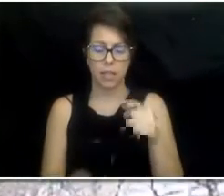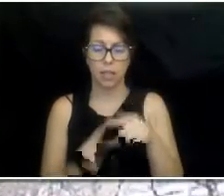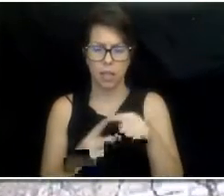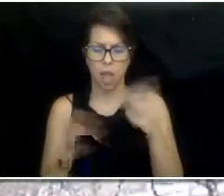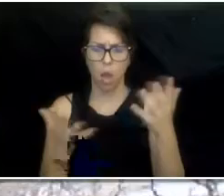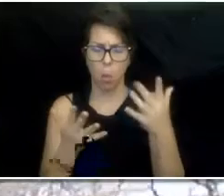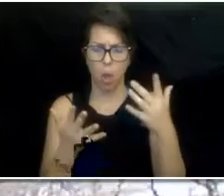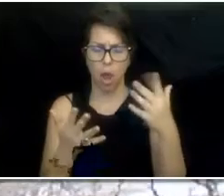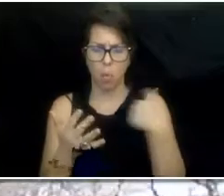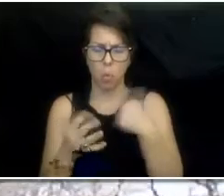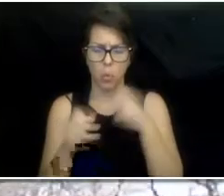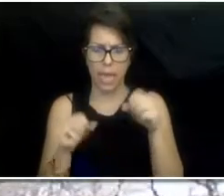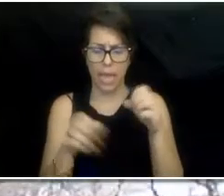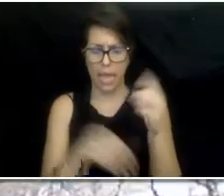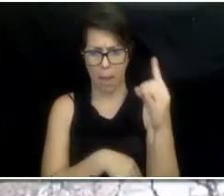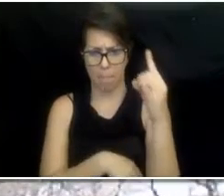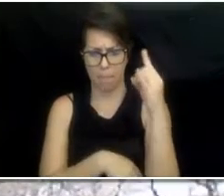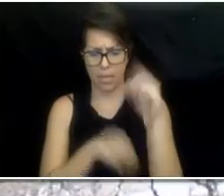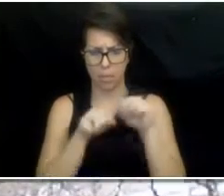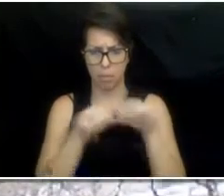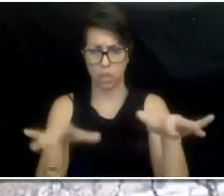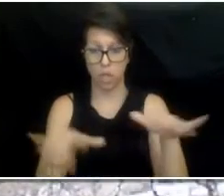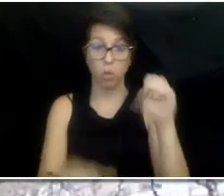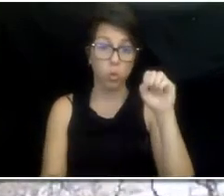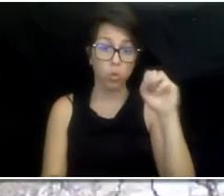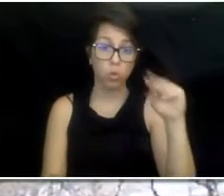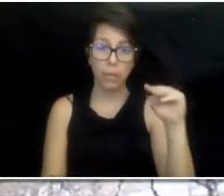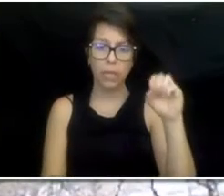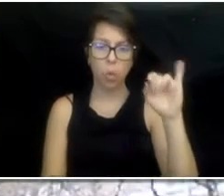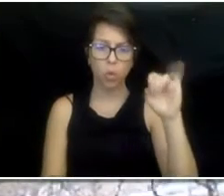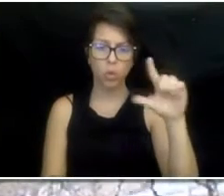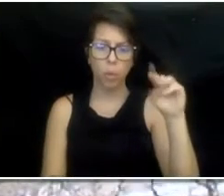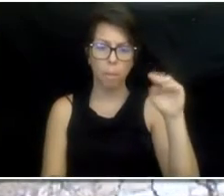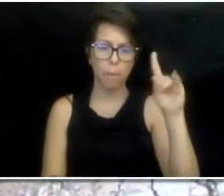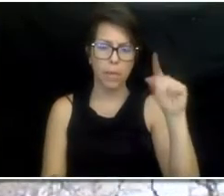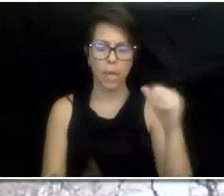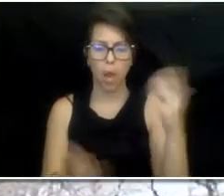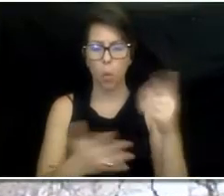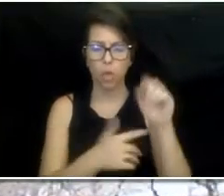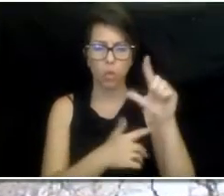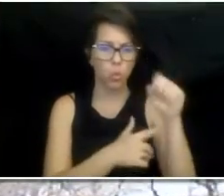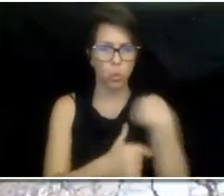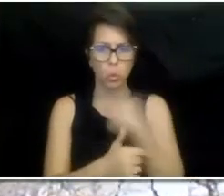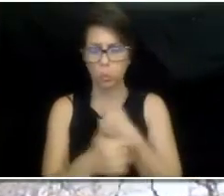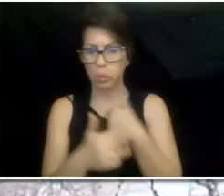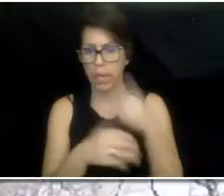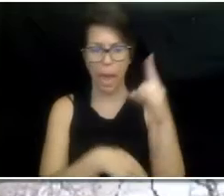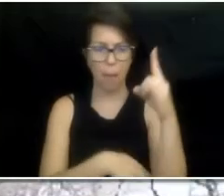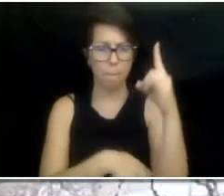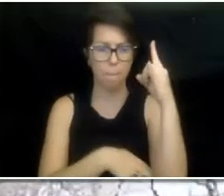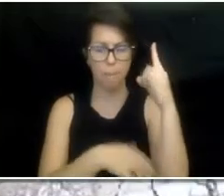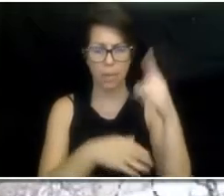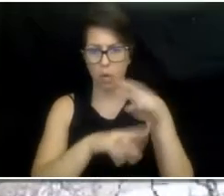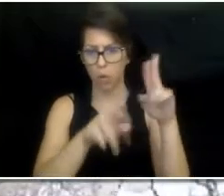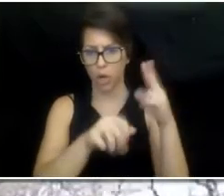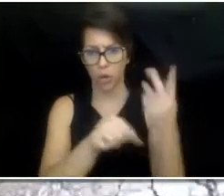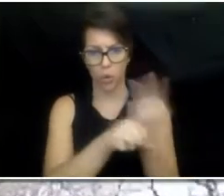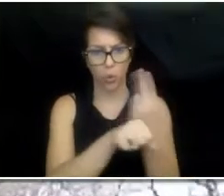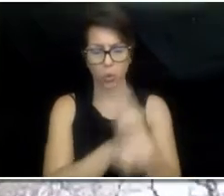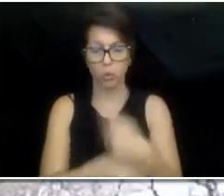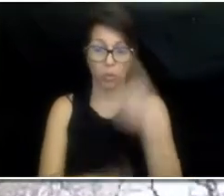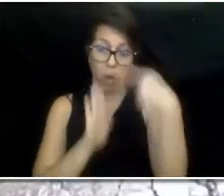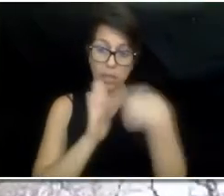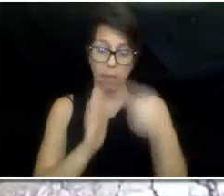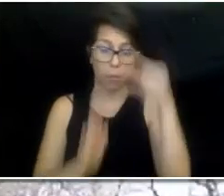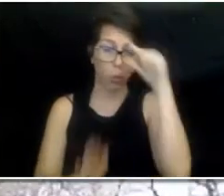that we are open the city is open shelters are open resources are here our wonderful providers are here ready to serve we